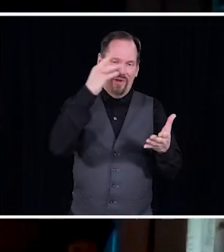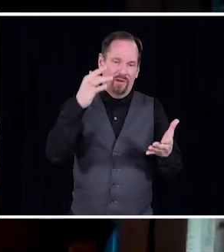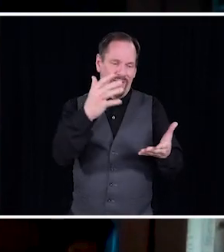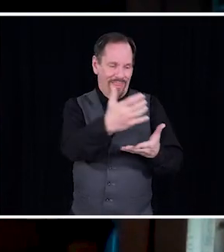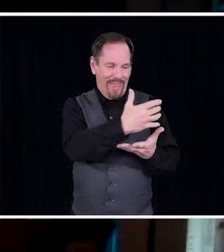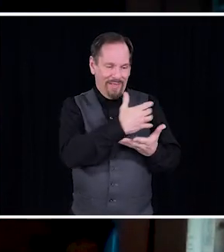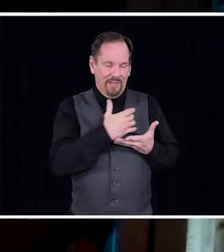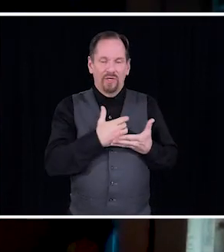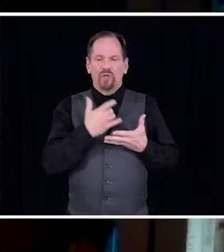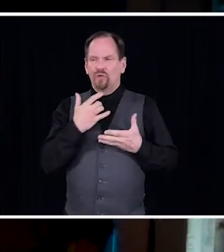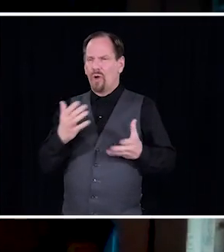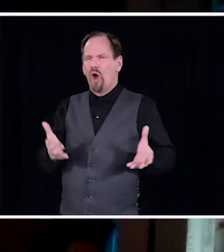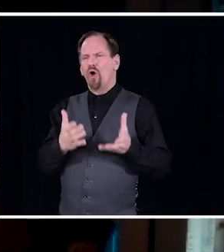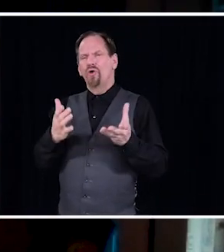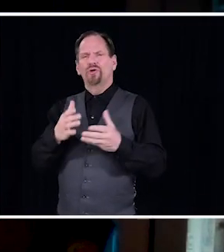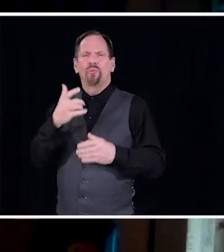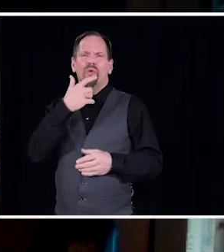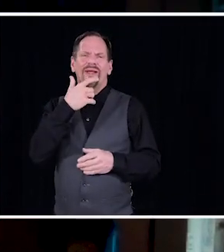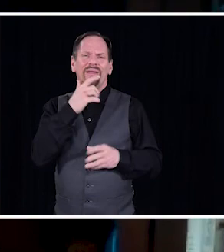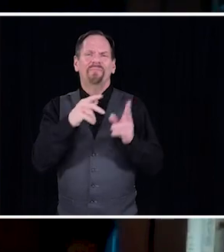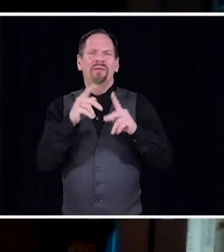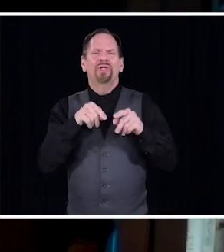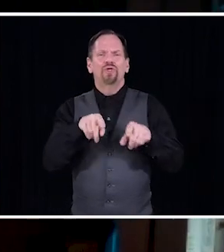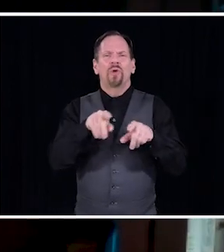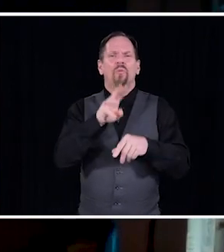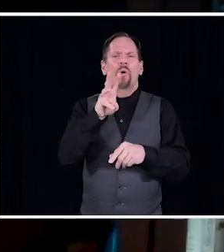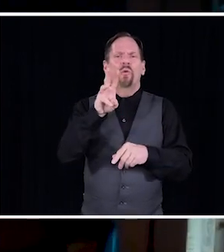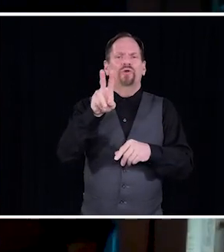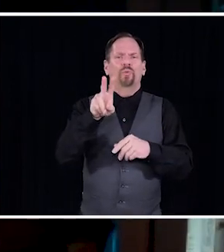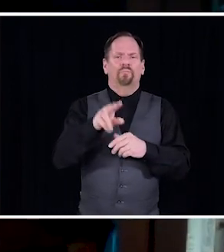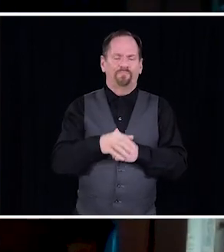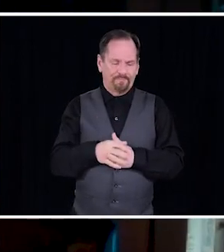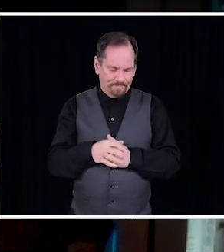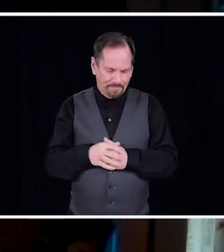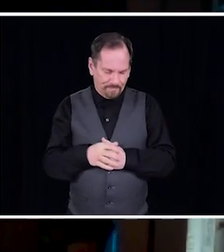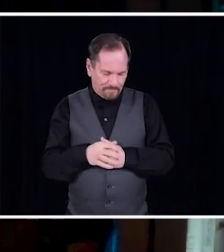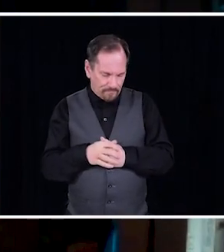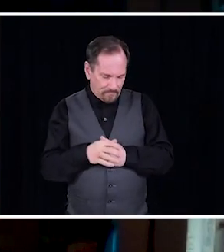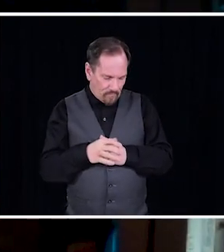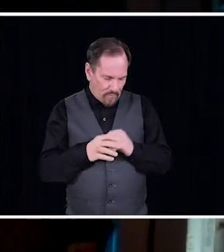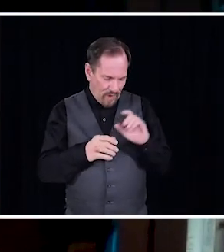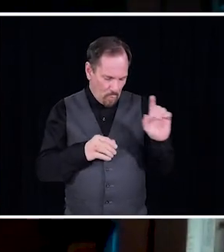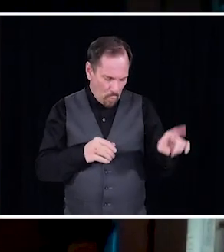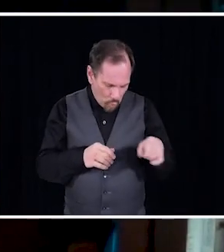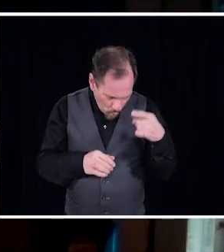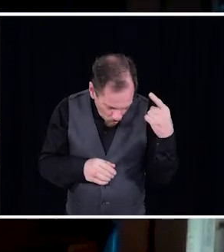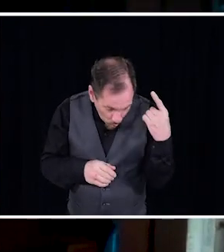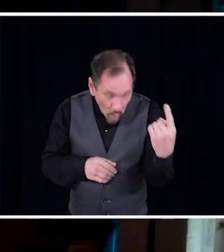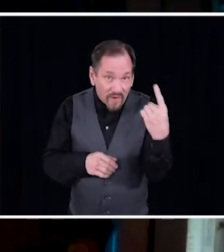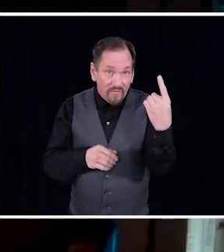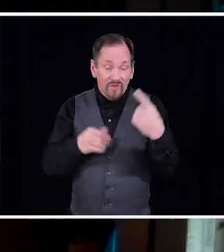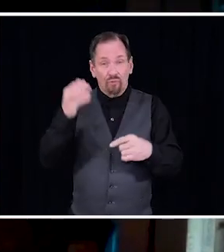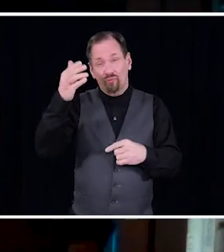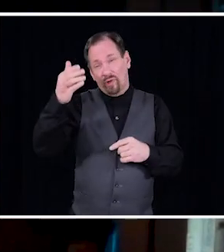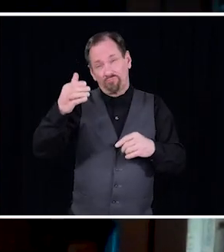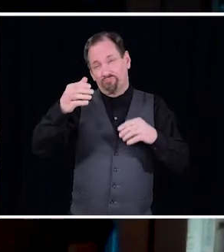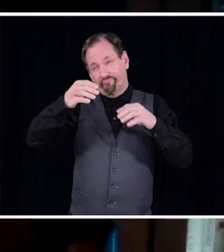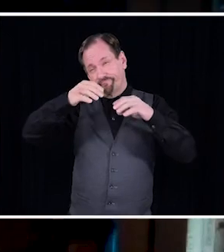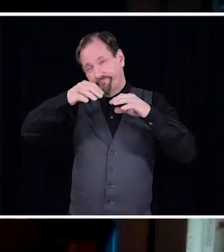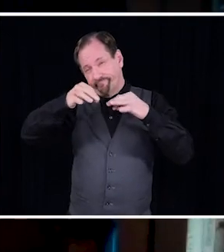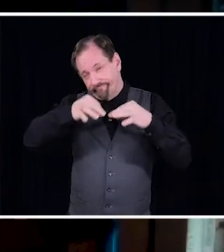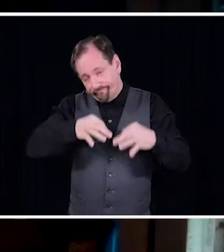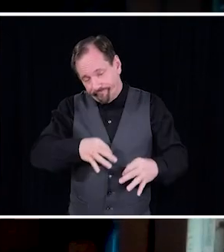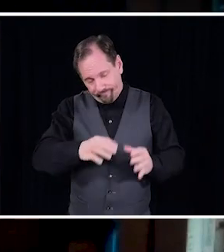to encourage the British people during the uncertain times of World War II. In one of his addresses entitled Learning